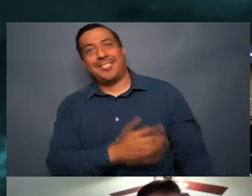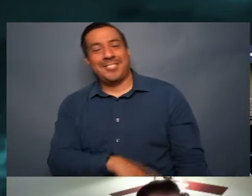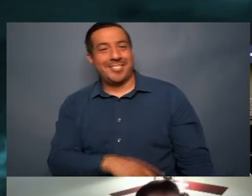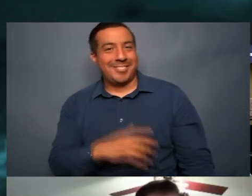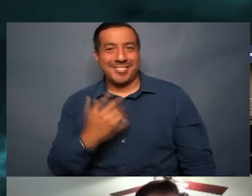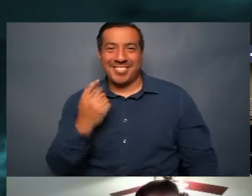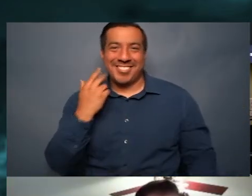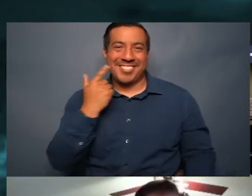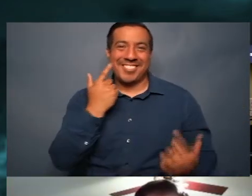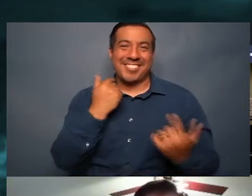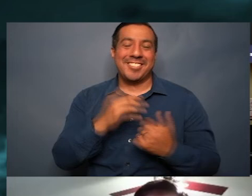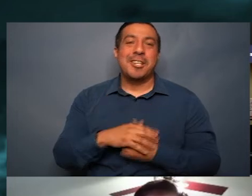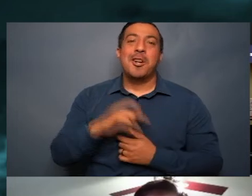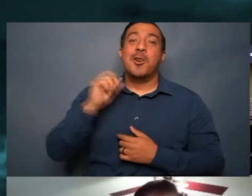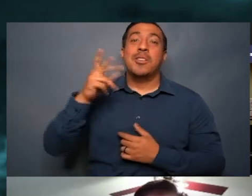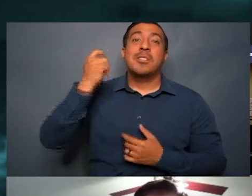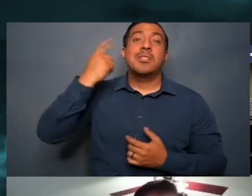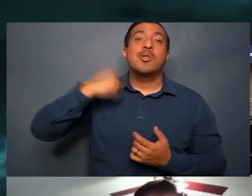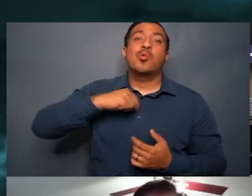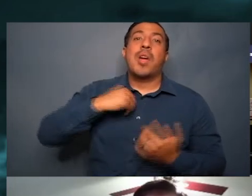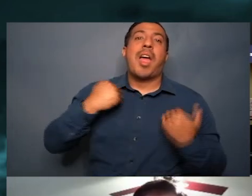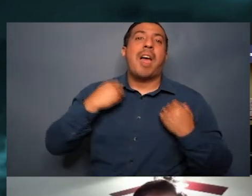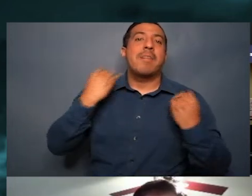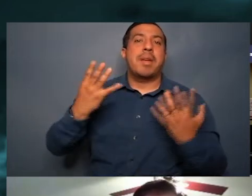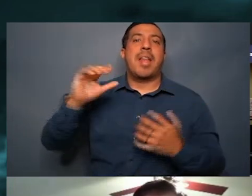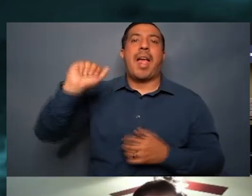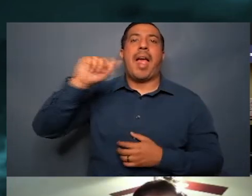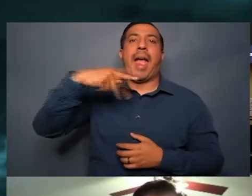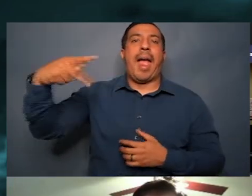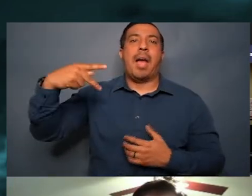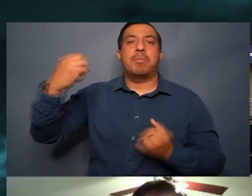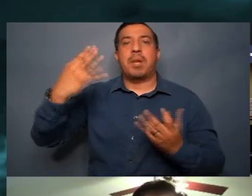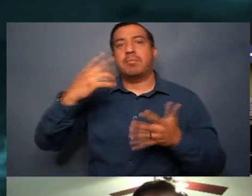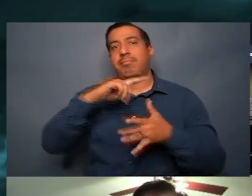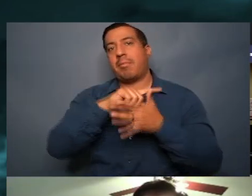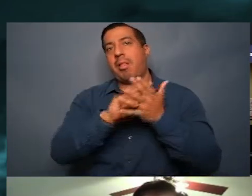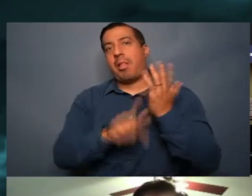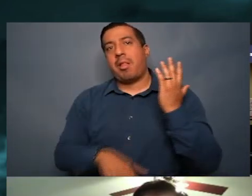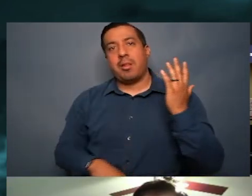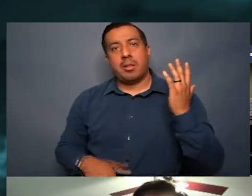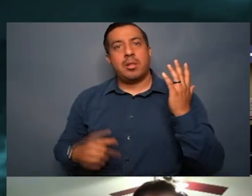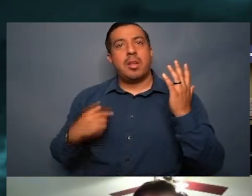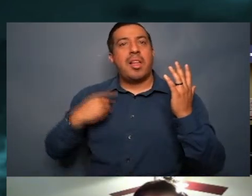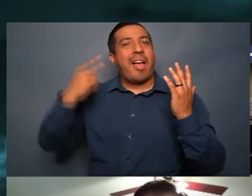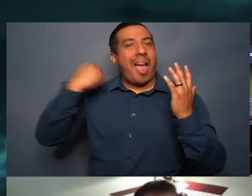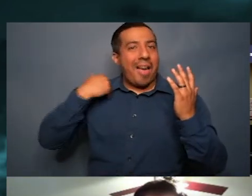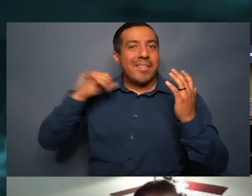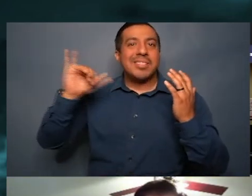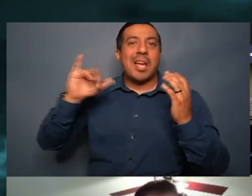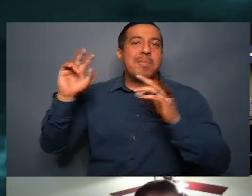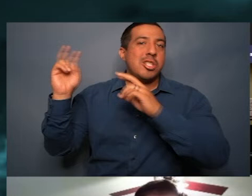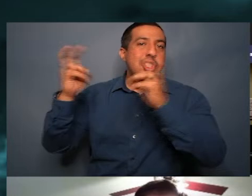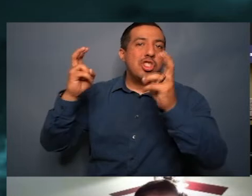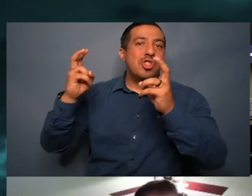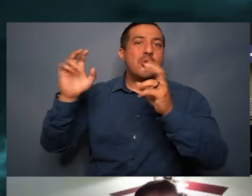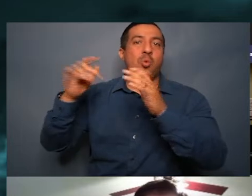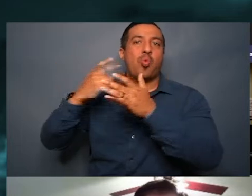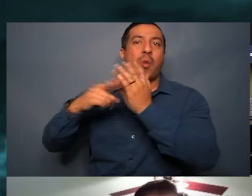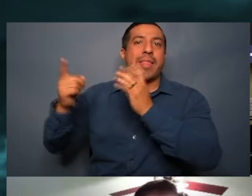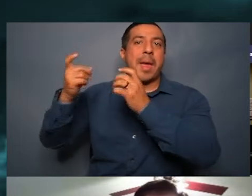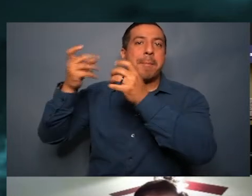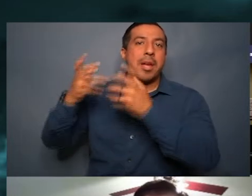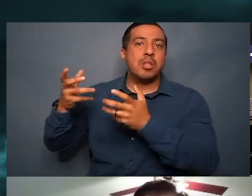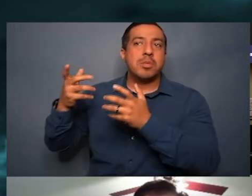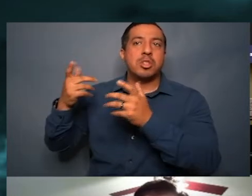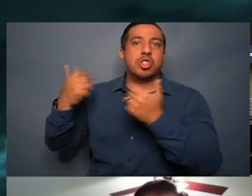that. We all have apps, and honestly, and I'm sure we all have the same issues where our management is telling us to